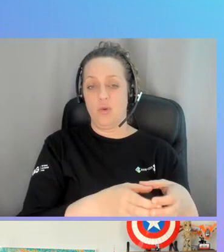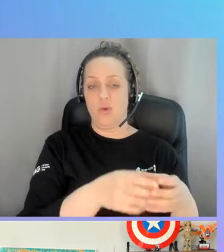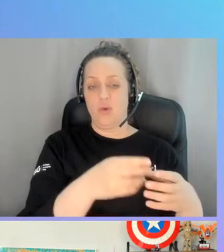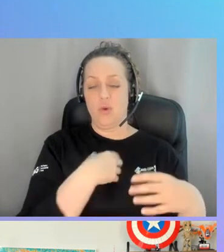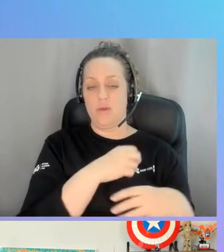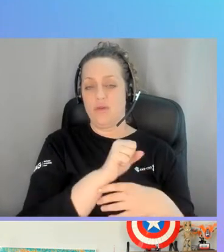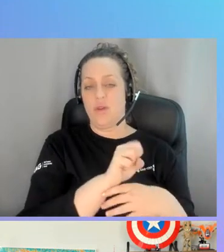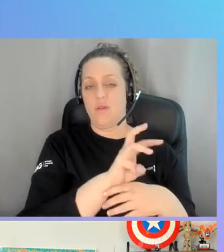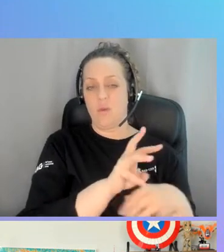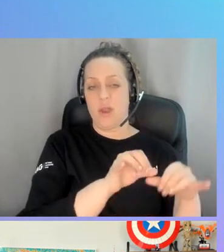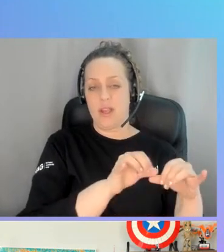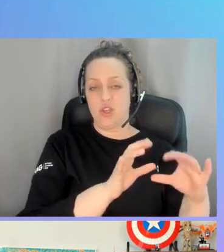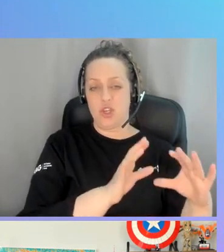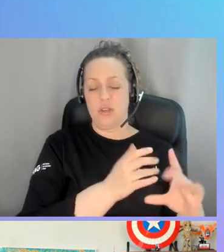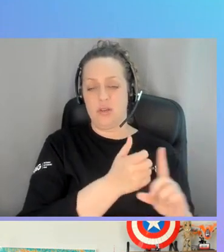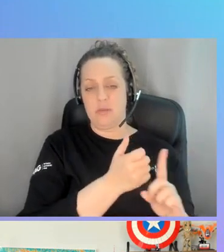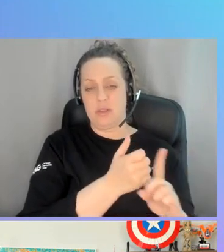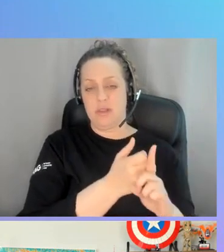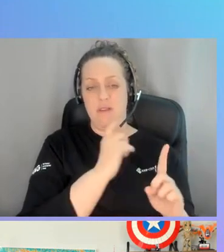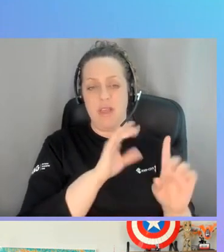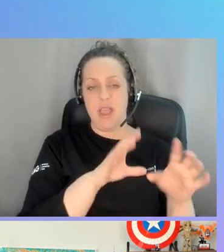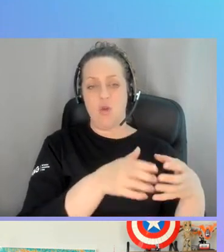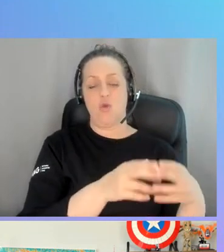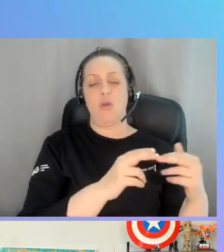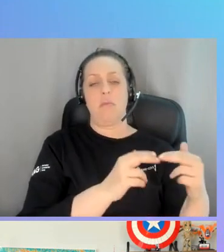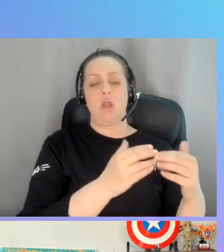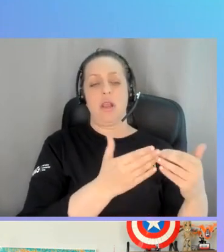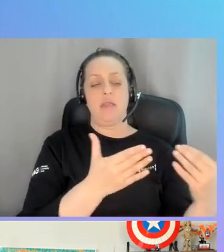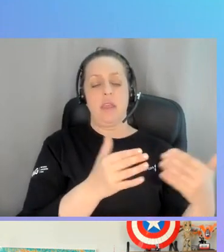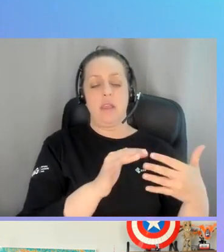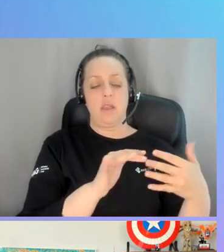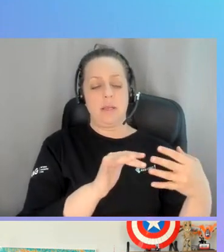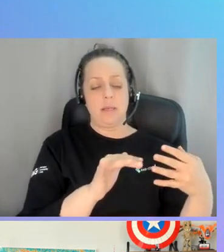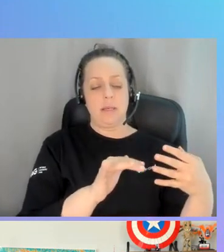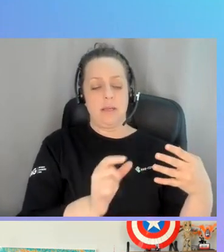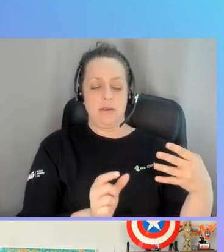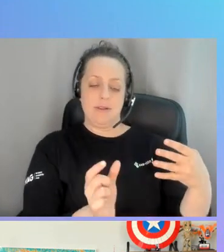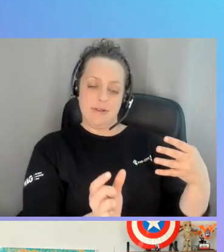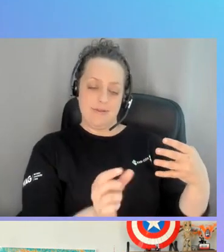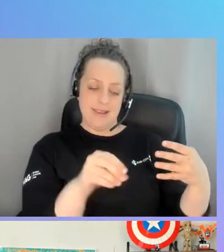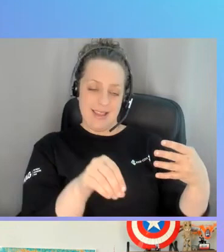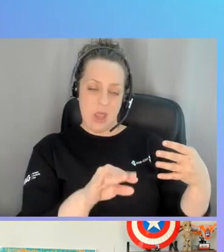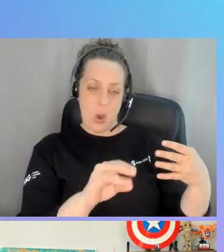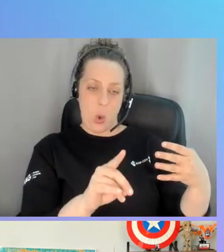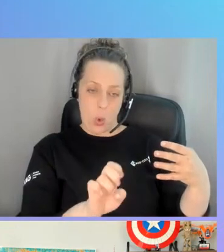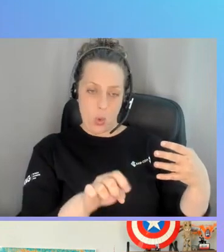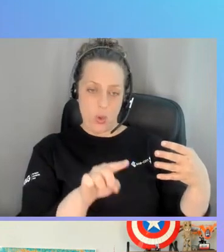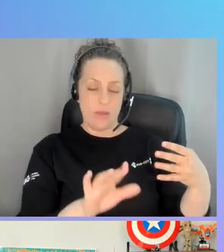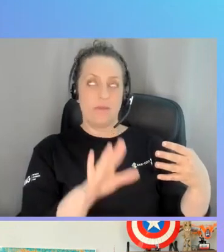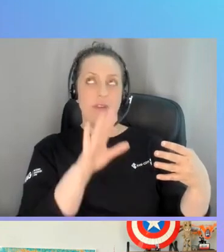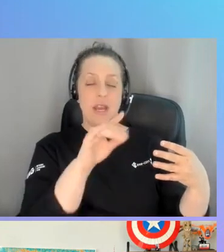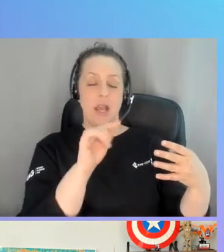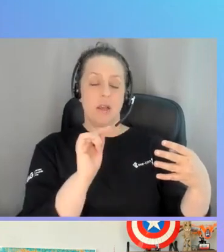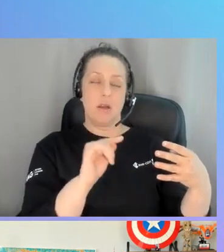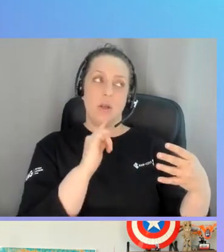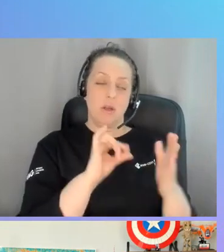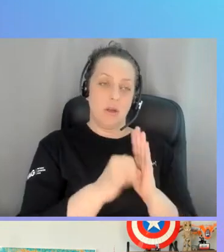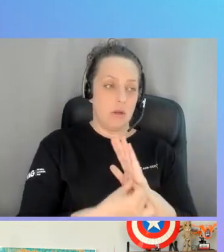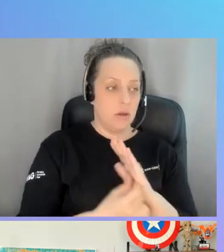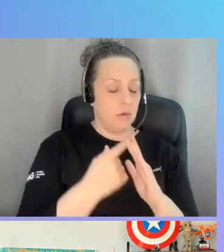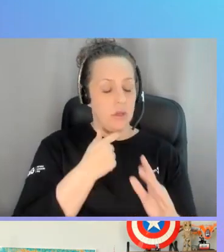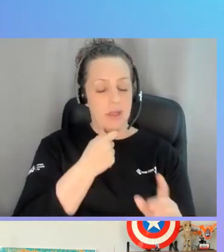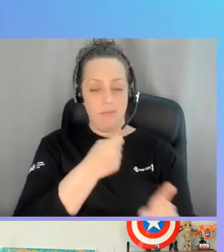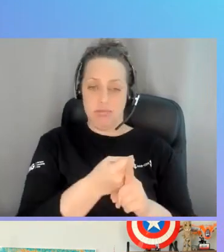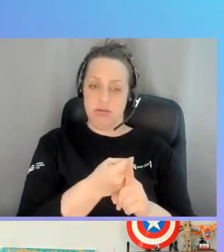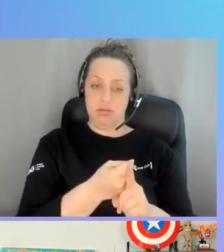software engineers and crews building things within code, this is a fantastic one, right? And this is kind of a high impact